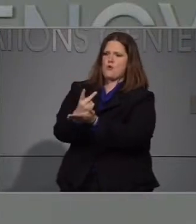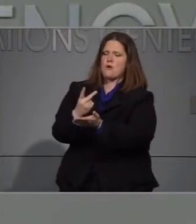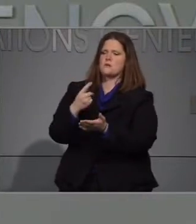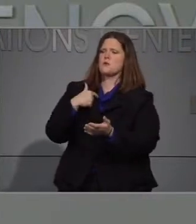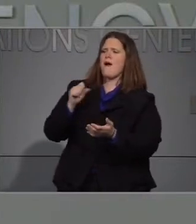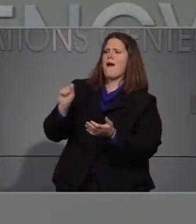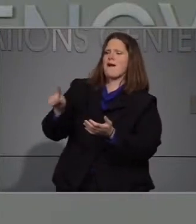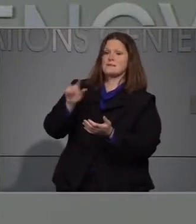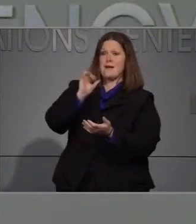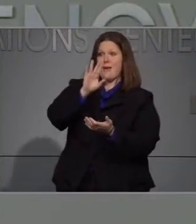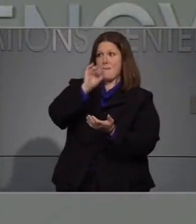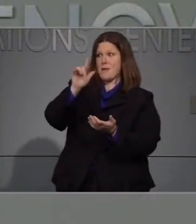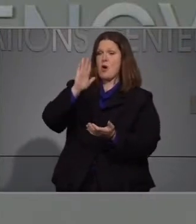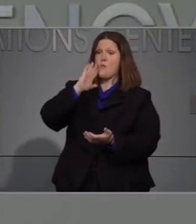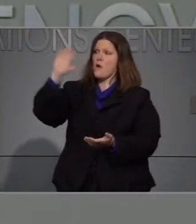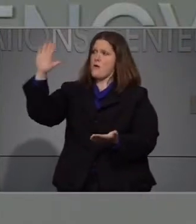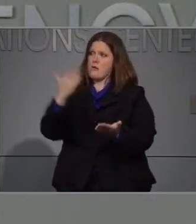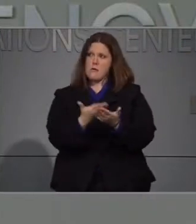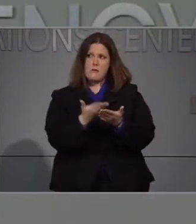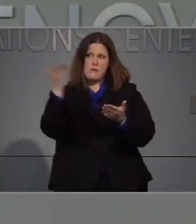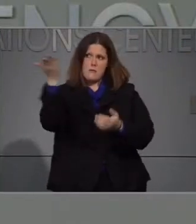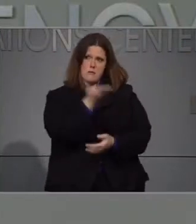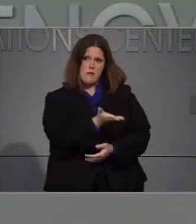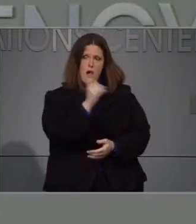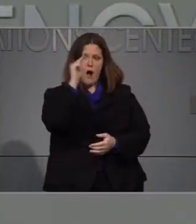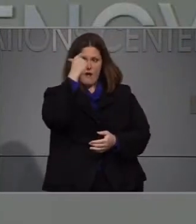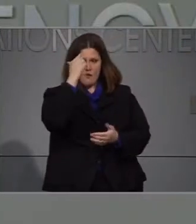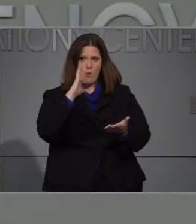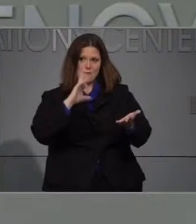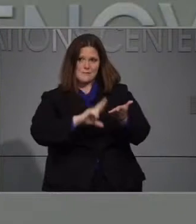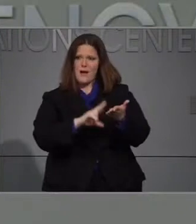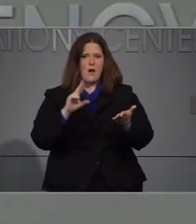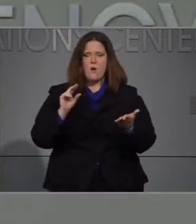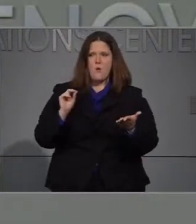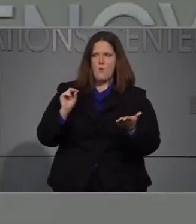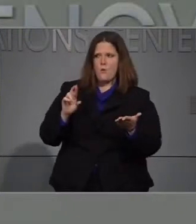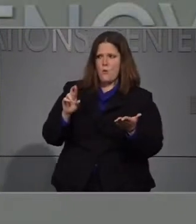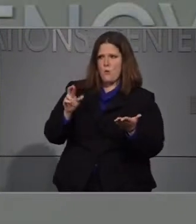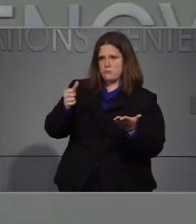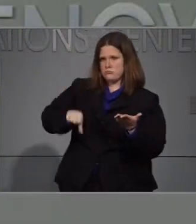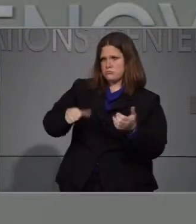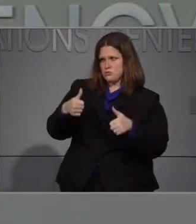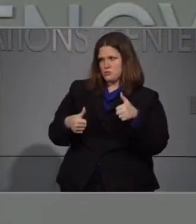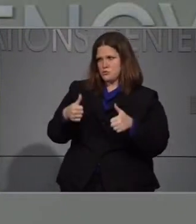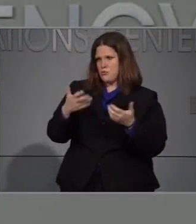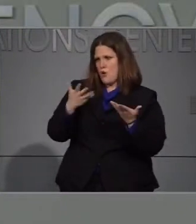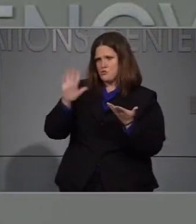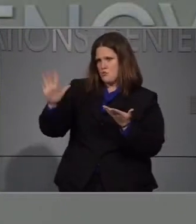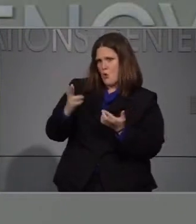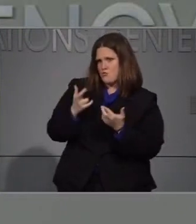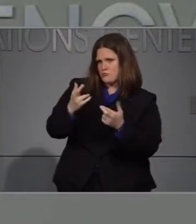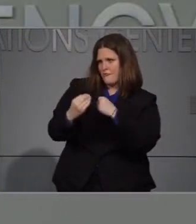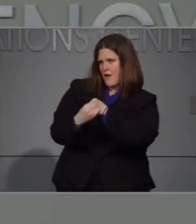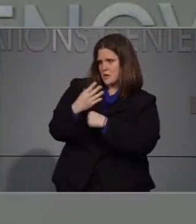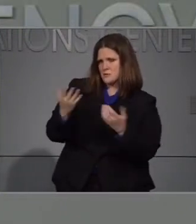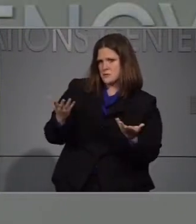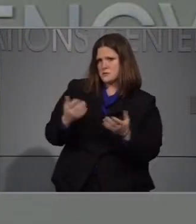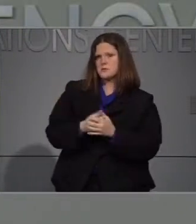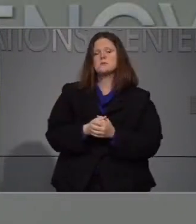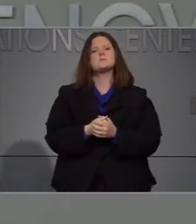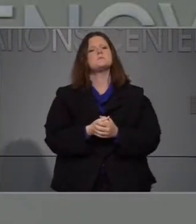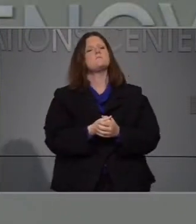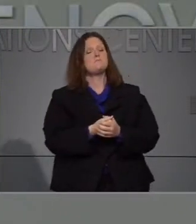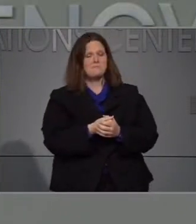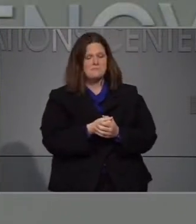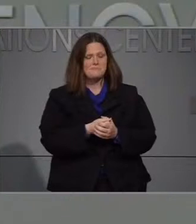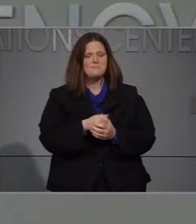able to be signed by the governor and what your recommendations are at this point. Thanks, Richard. Appreciate that. I know that folks